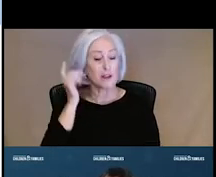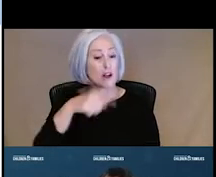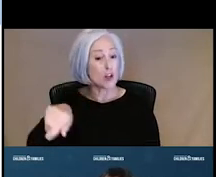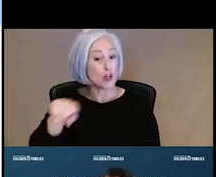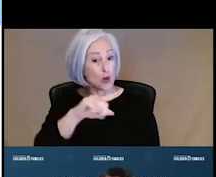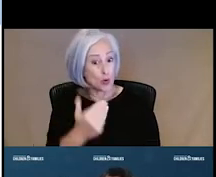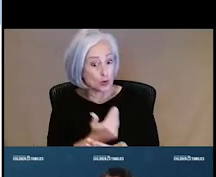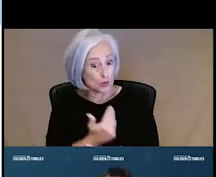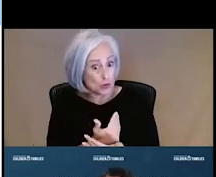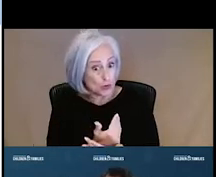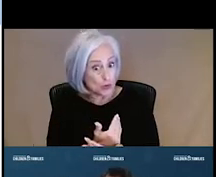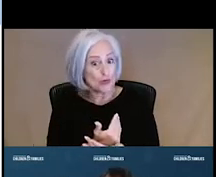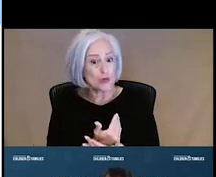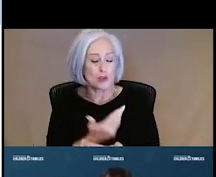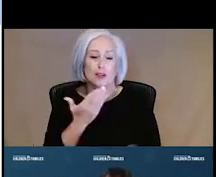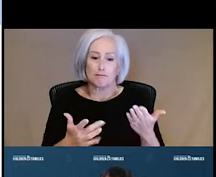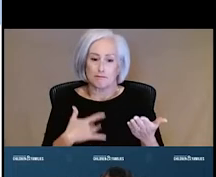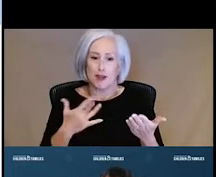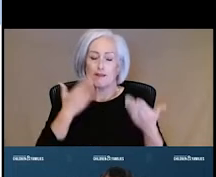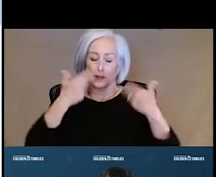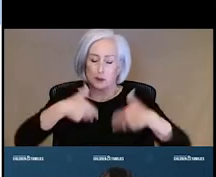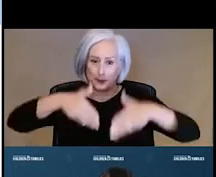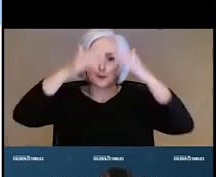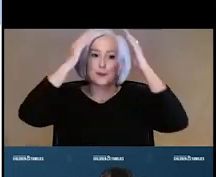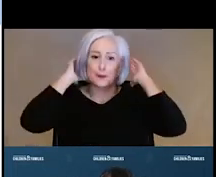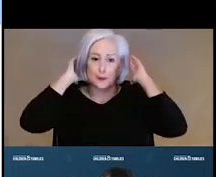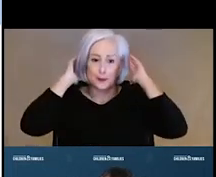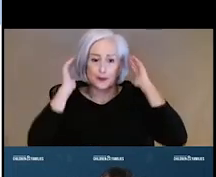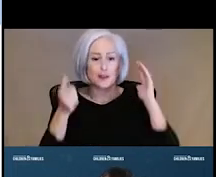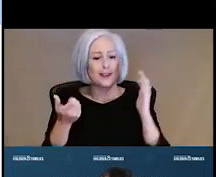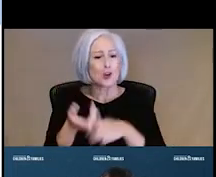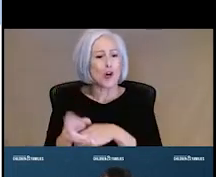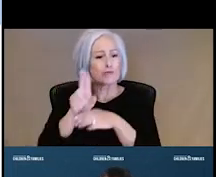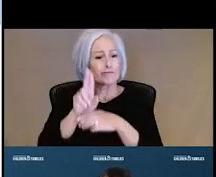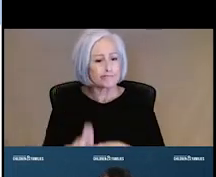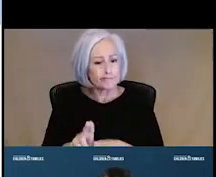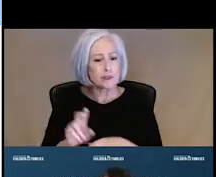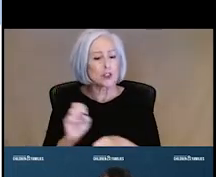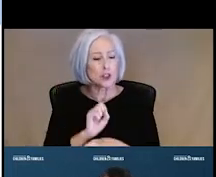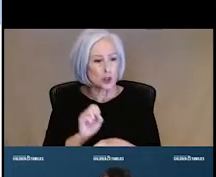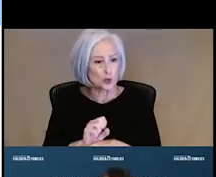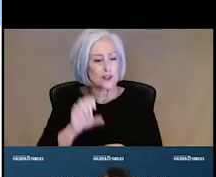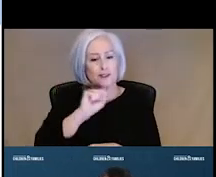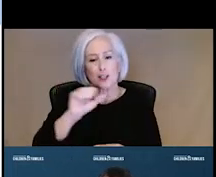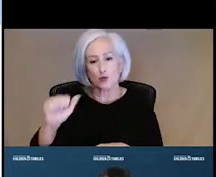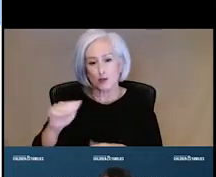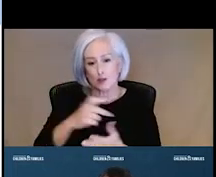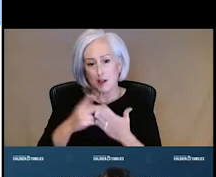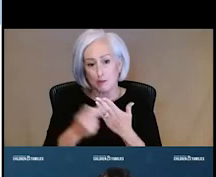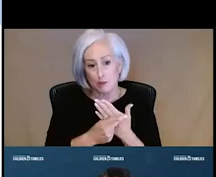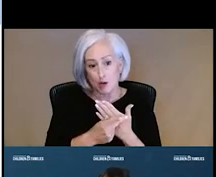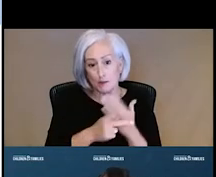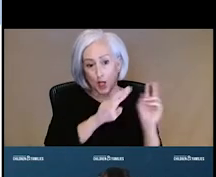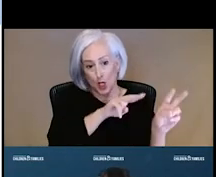be a little overwhelming. If you are new to working with Rape Crisis Center sexual assault programs, please look at the lower right-hand corner for